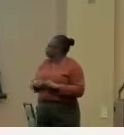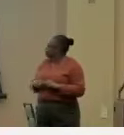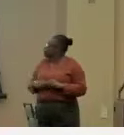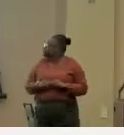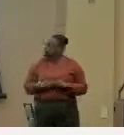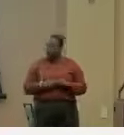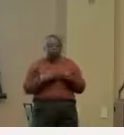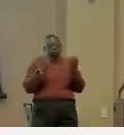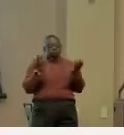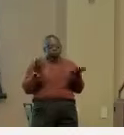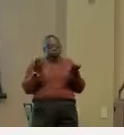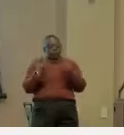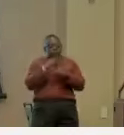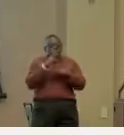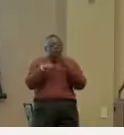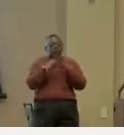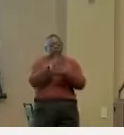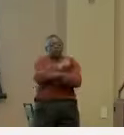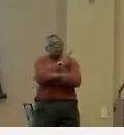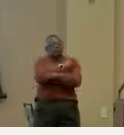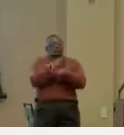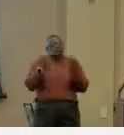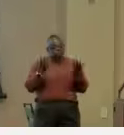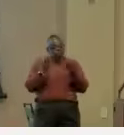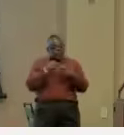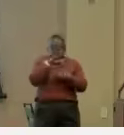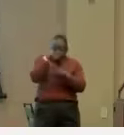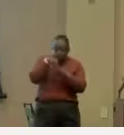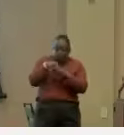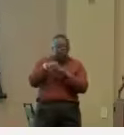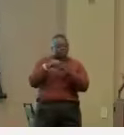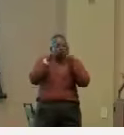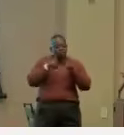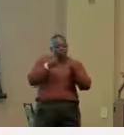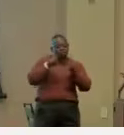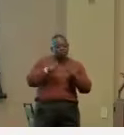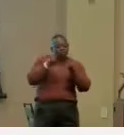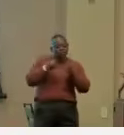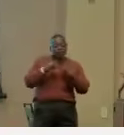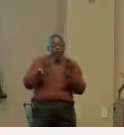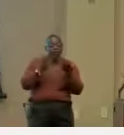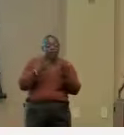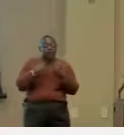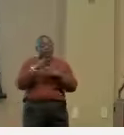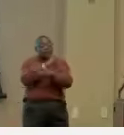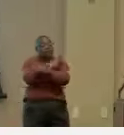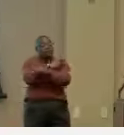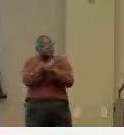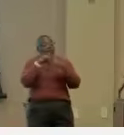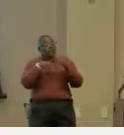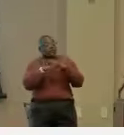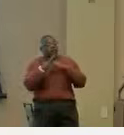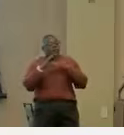So what type of a patient can enroll in our FATE clinical trial? As I mentioned, patients that come in that